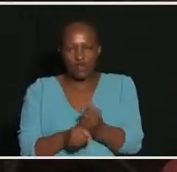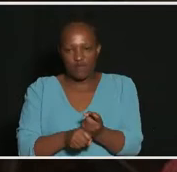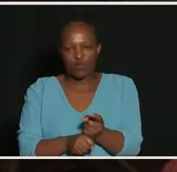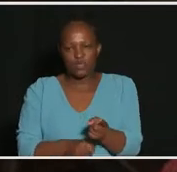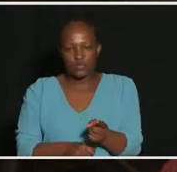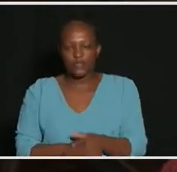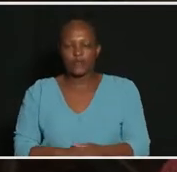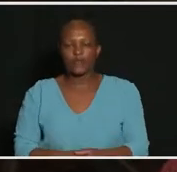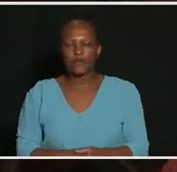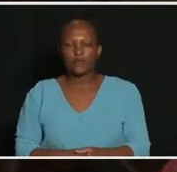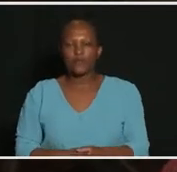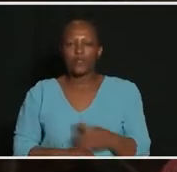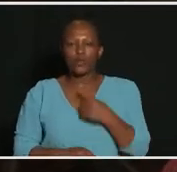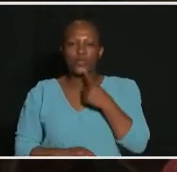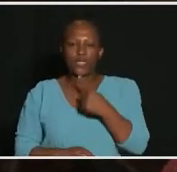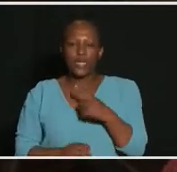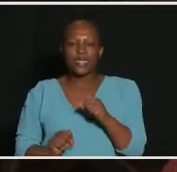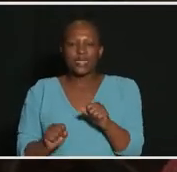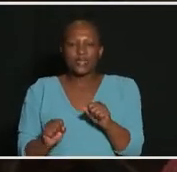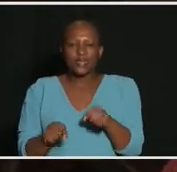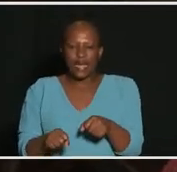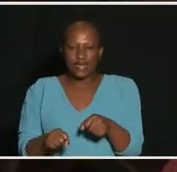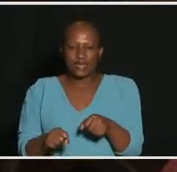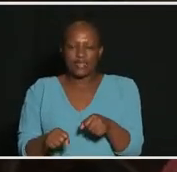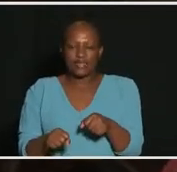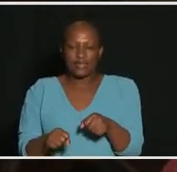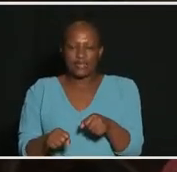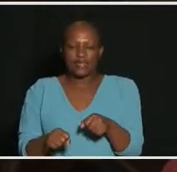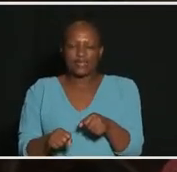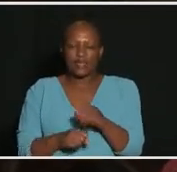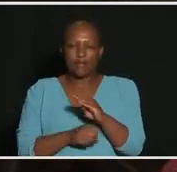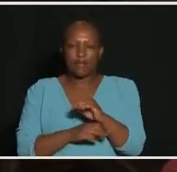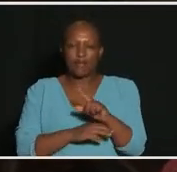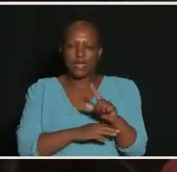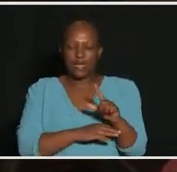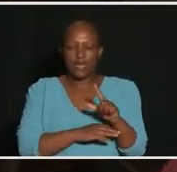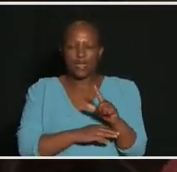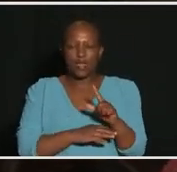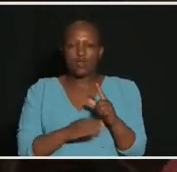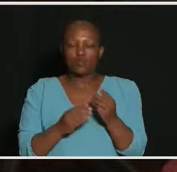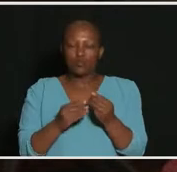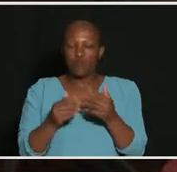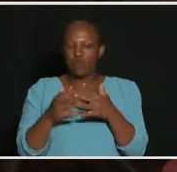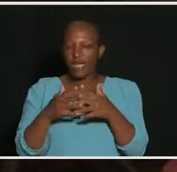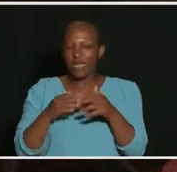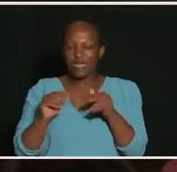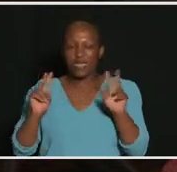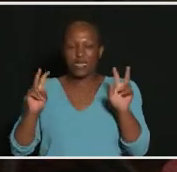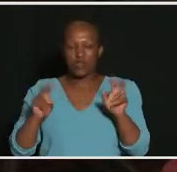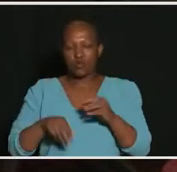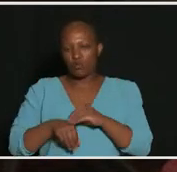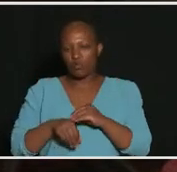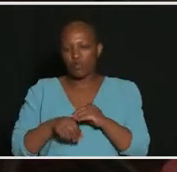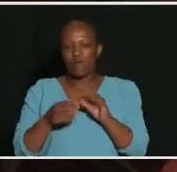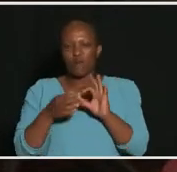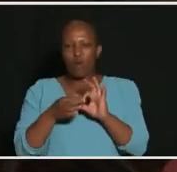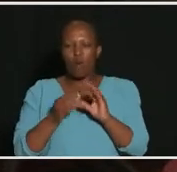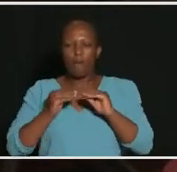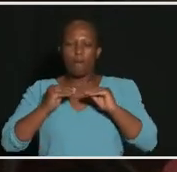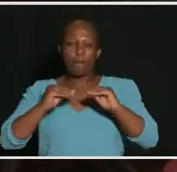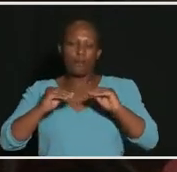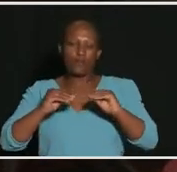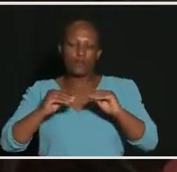and we are saying yes to this bill that bill that will address the unsaid City about the home education